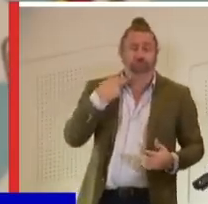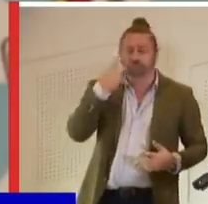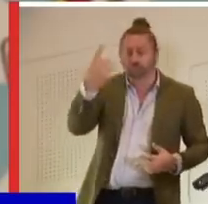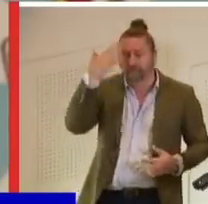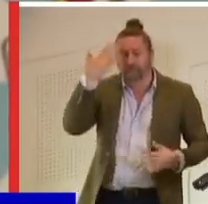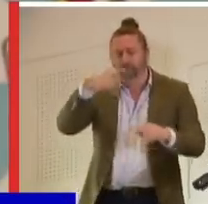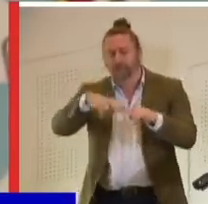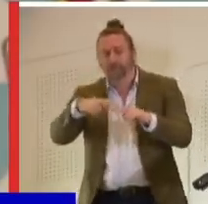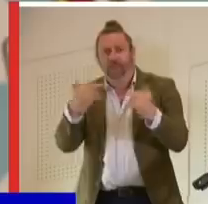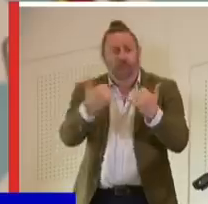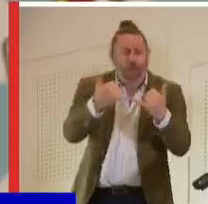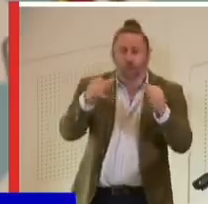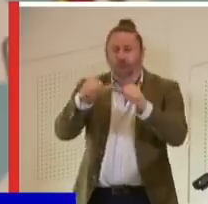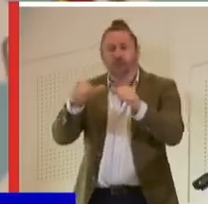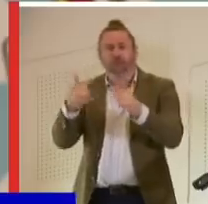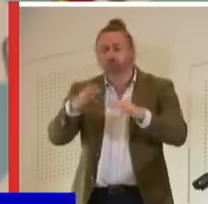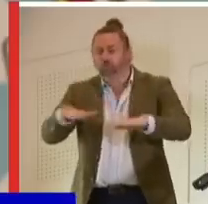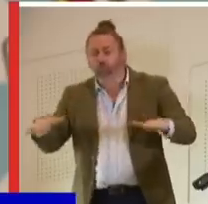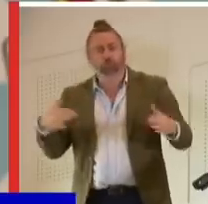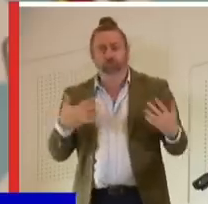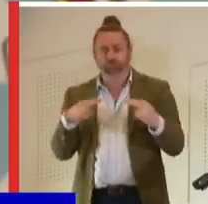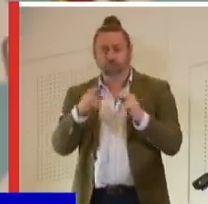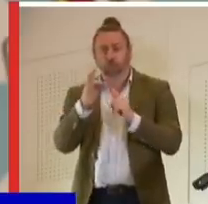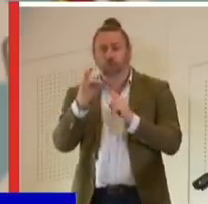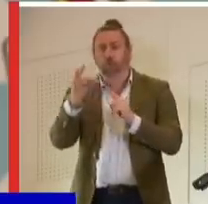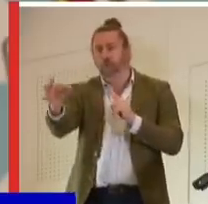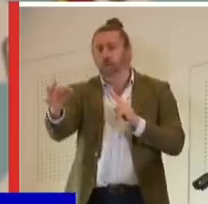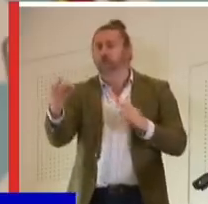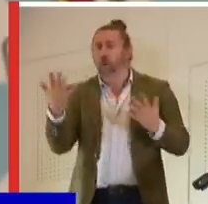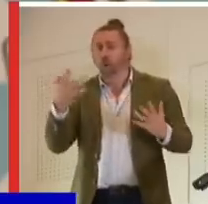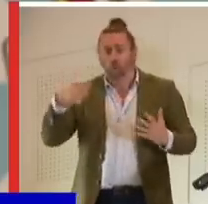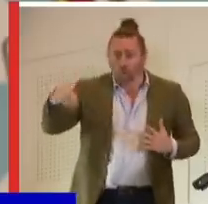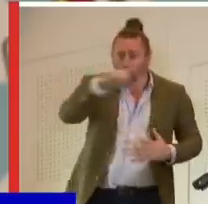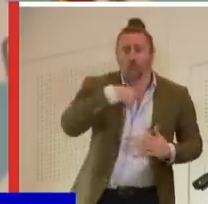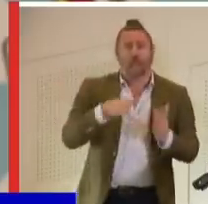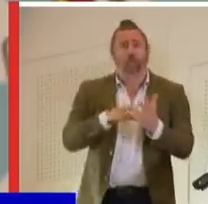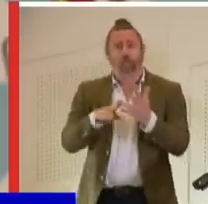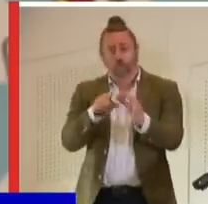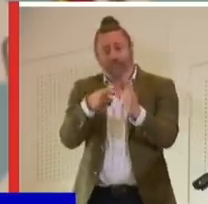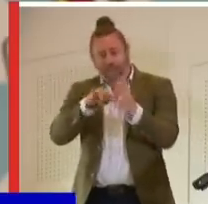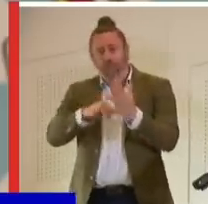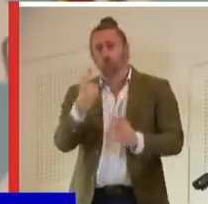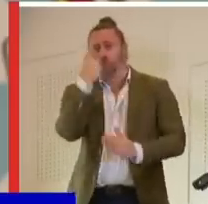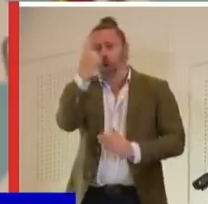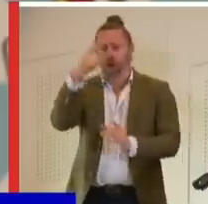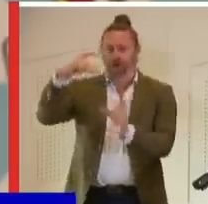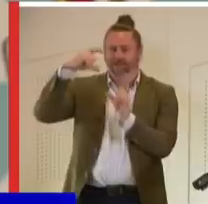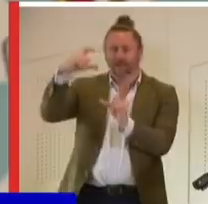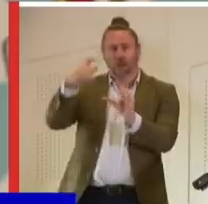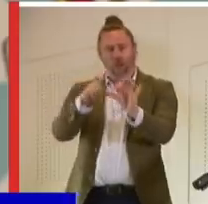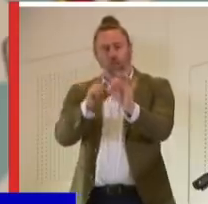mothers, their fathers, their children. This is really important that we unite Queenslanders, but we do it in